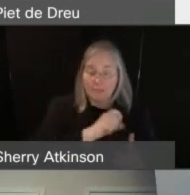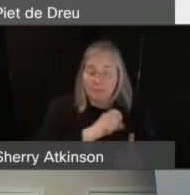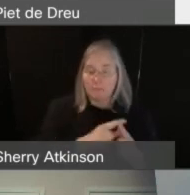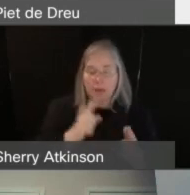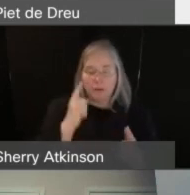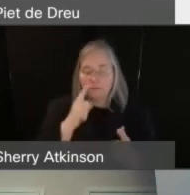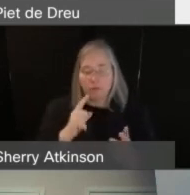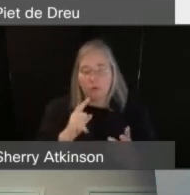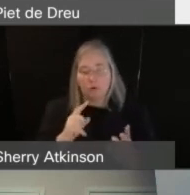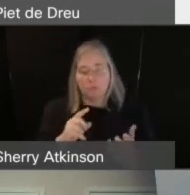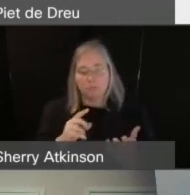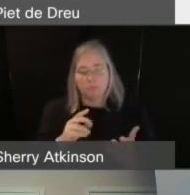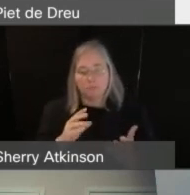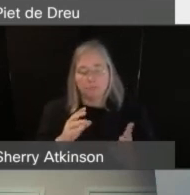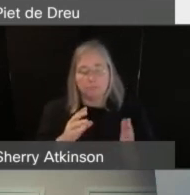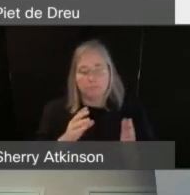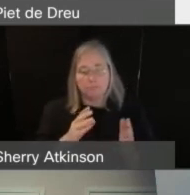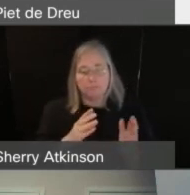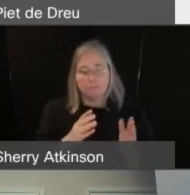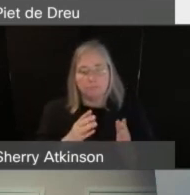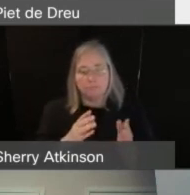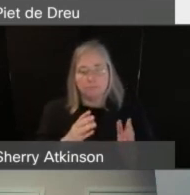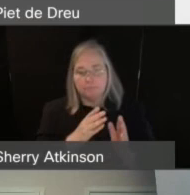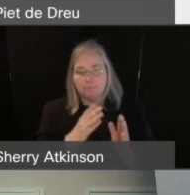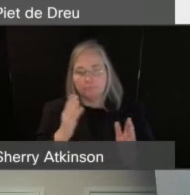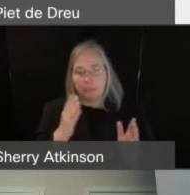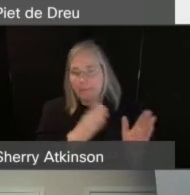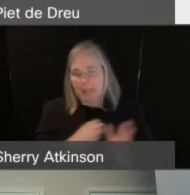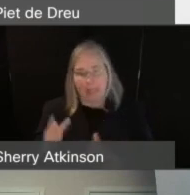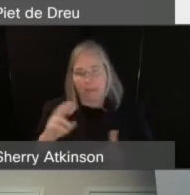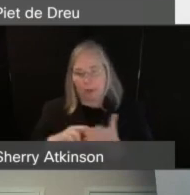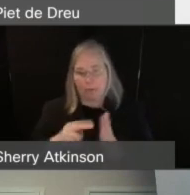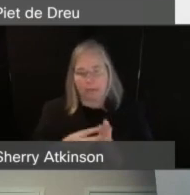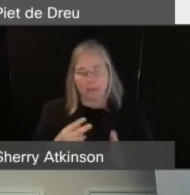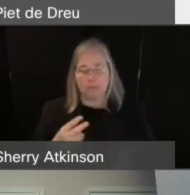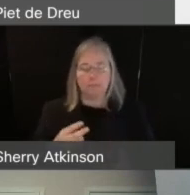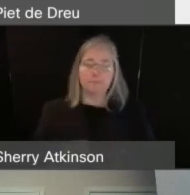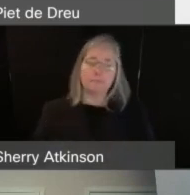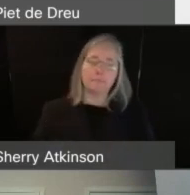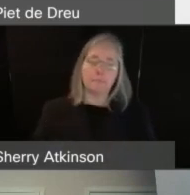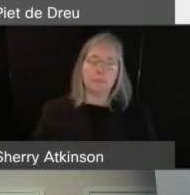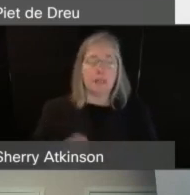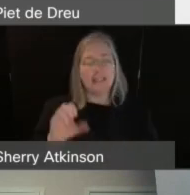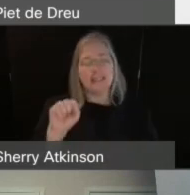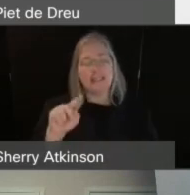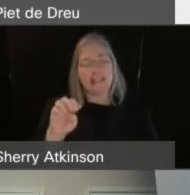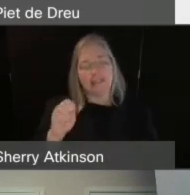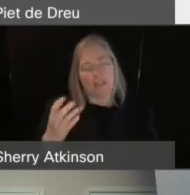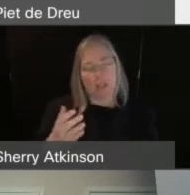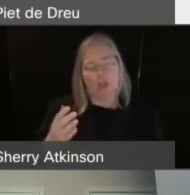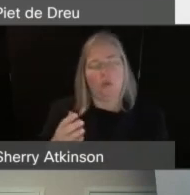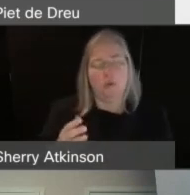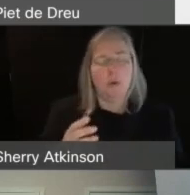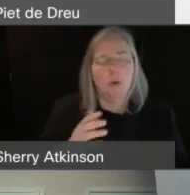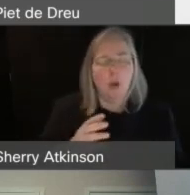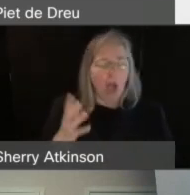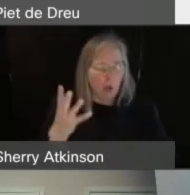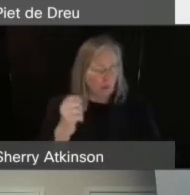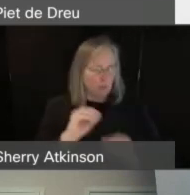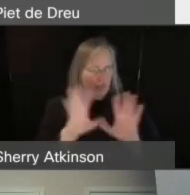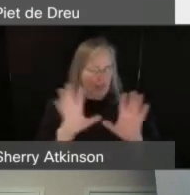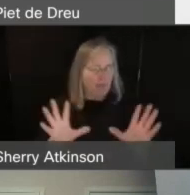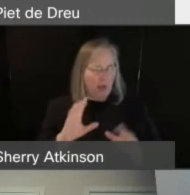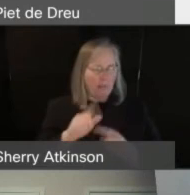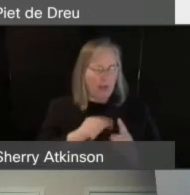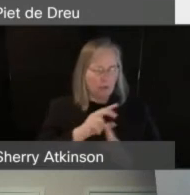This is Steve again. Just some clarifying questions on the transfer tax issuance